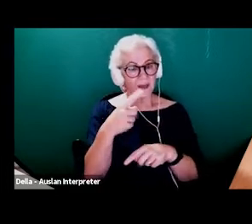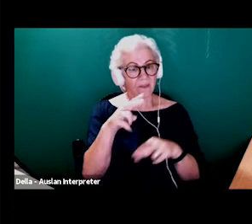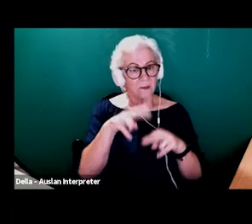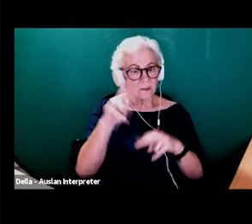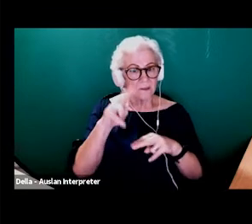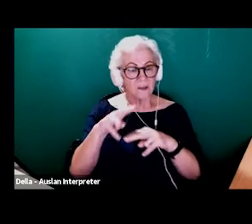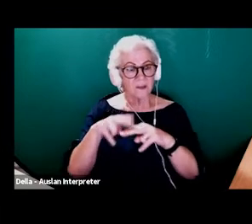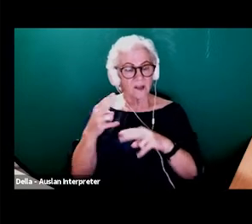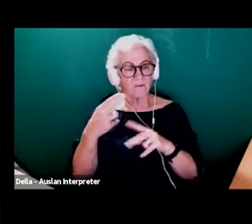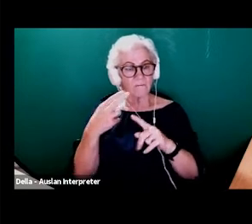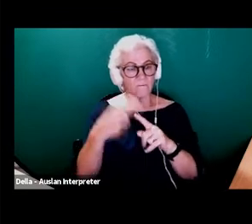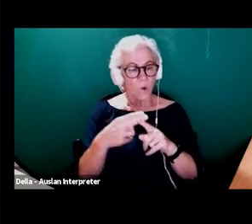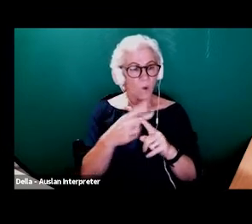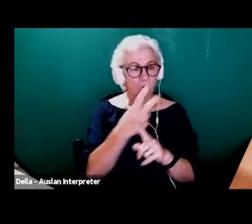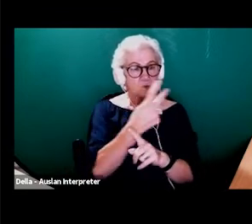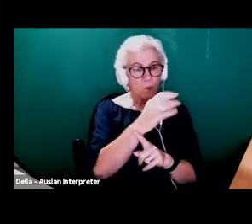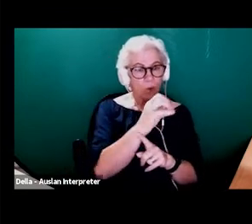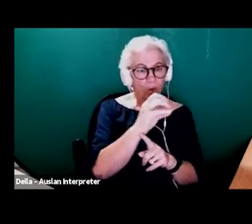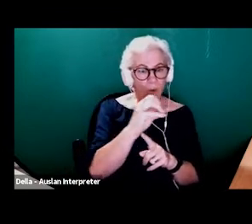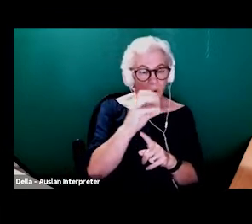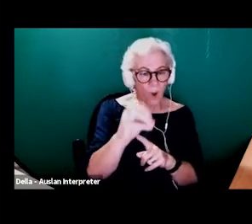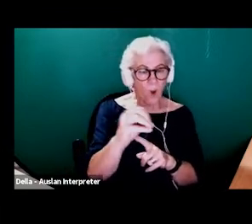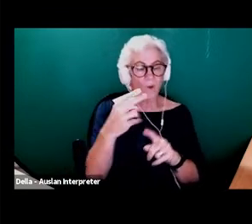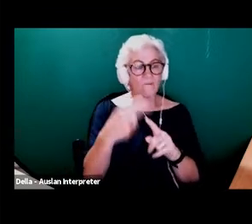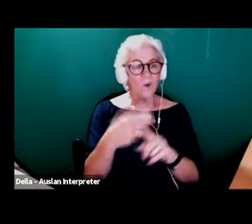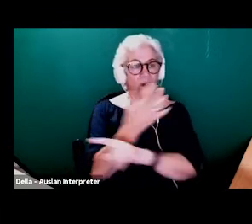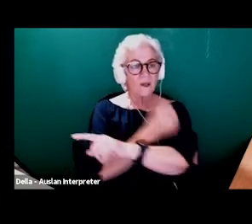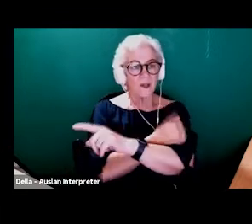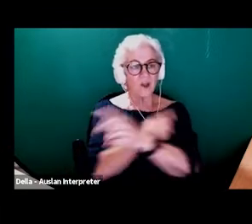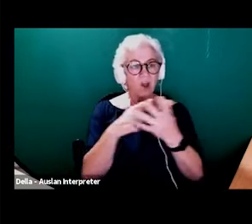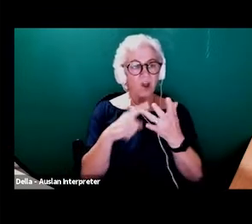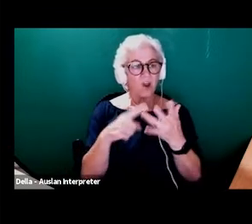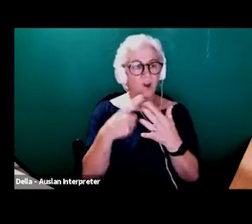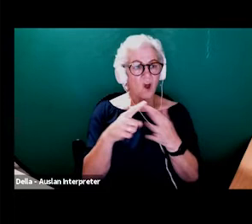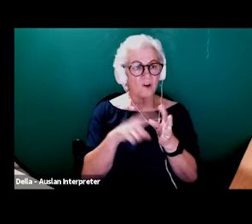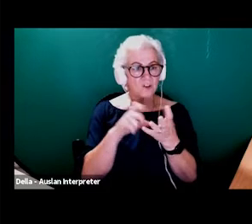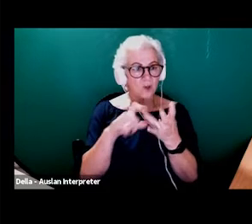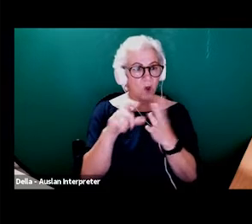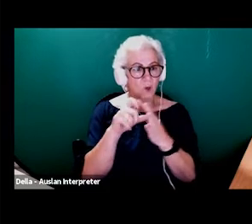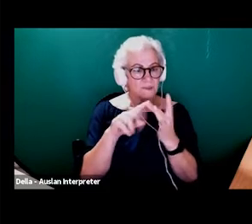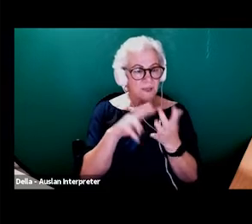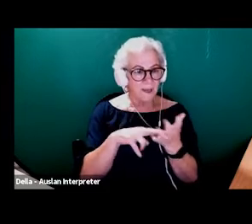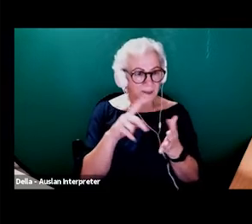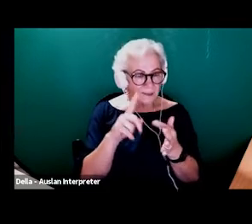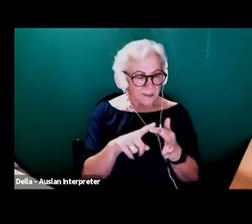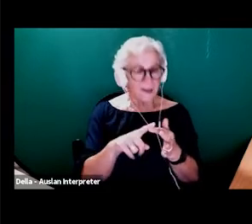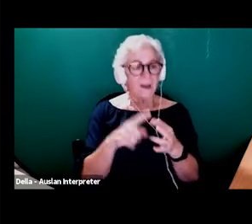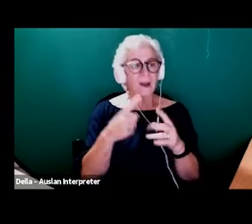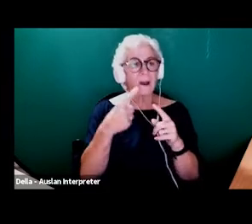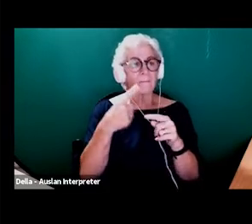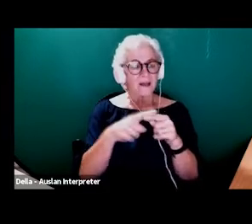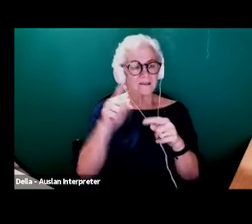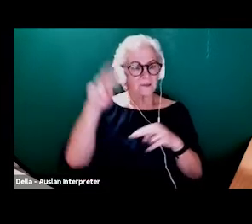across the 2000s in injection of oxycodone, which then fell off after the introduction of a